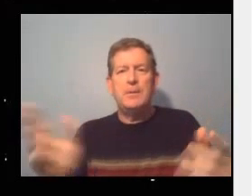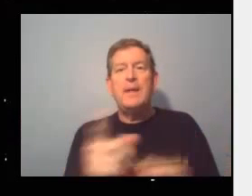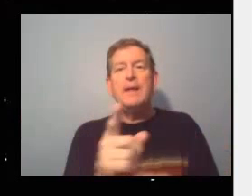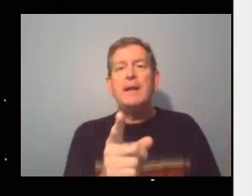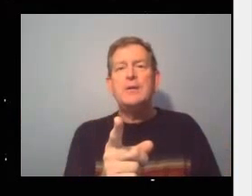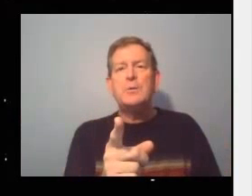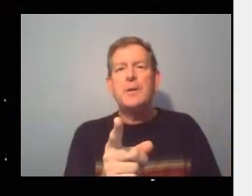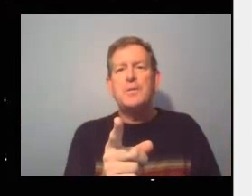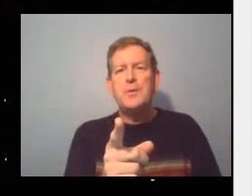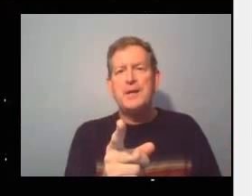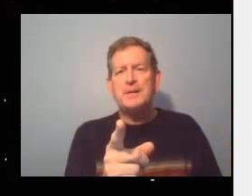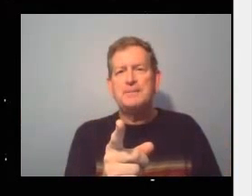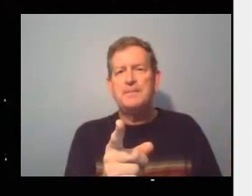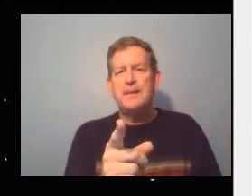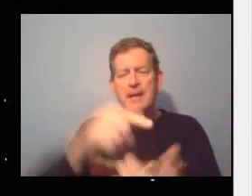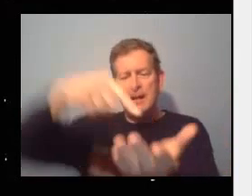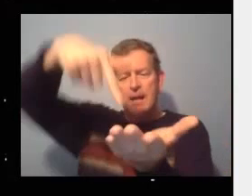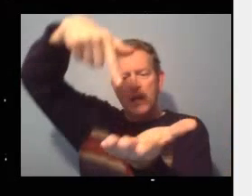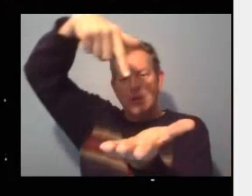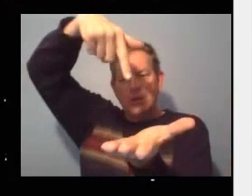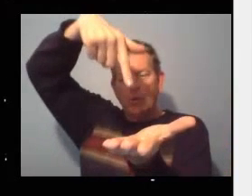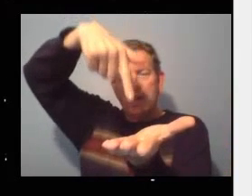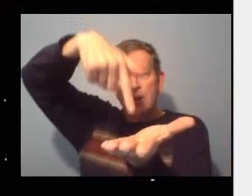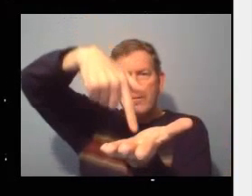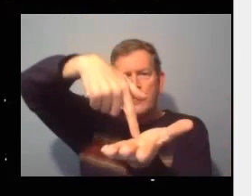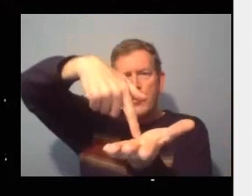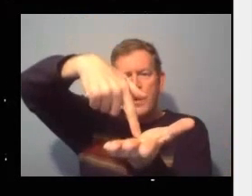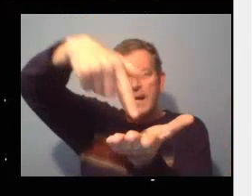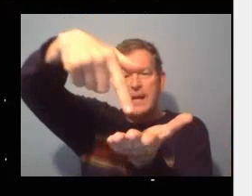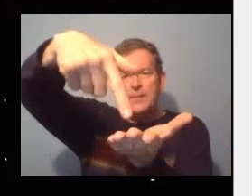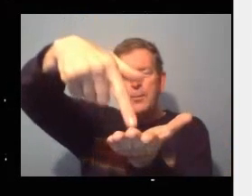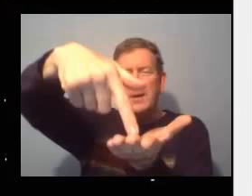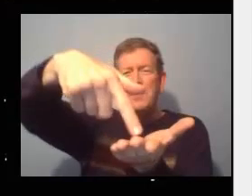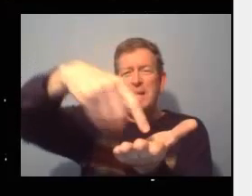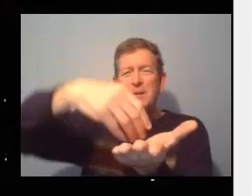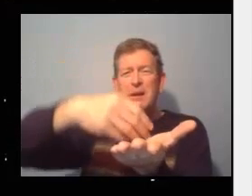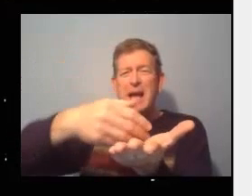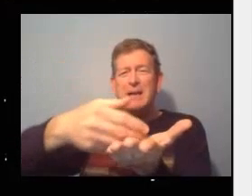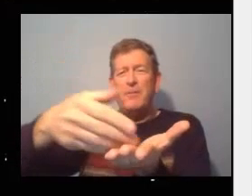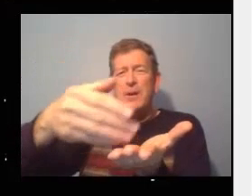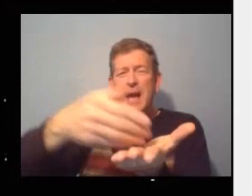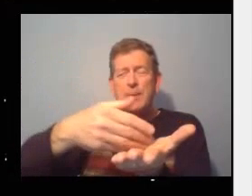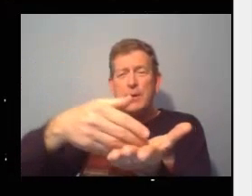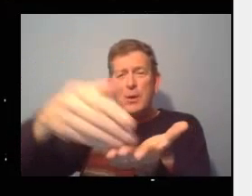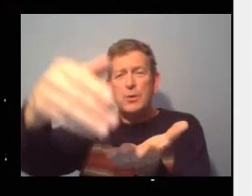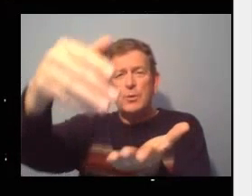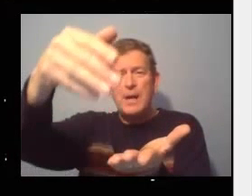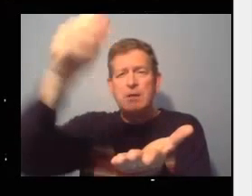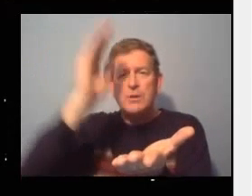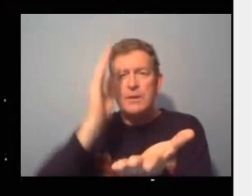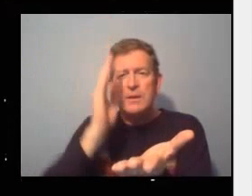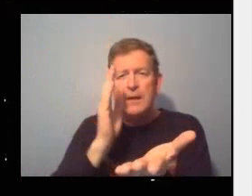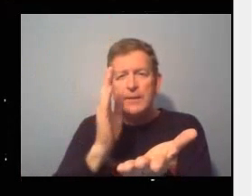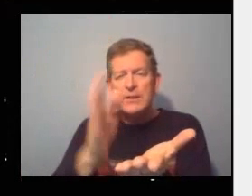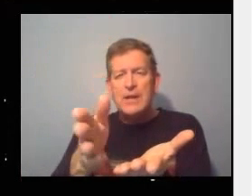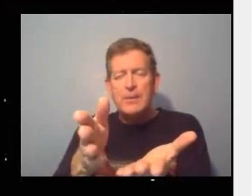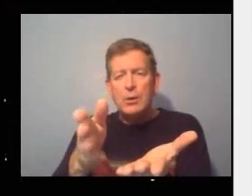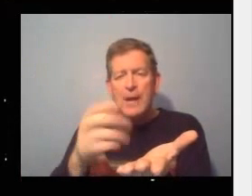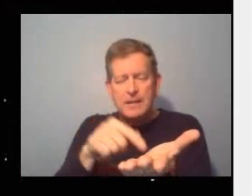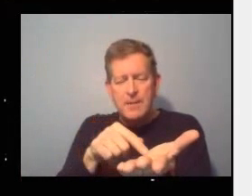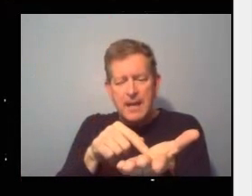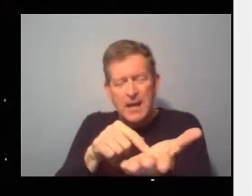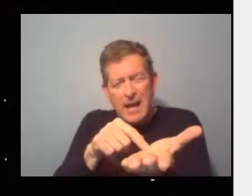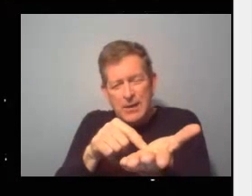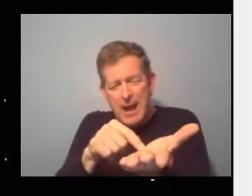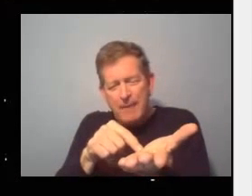And so, and that leads to another point. As you're trying to go from point A to point B and you lack vocabulary to go directly to the statement